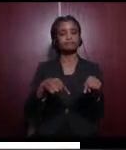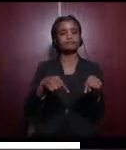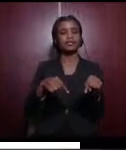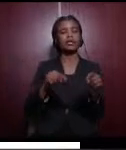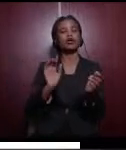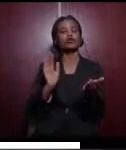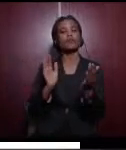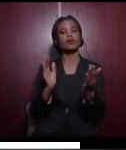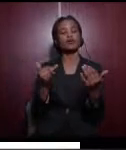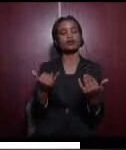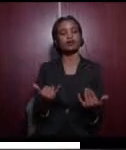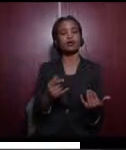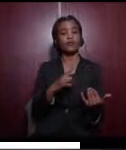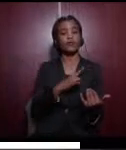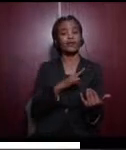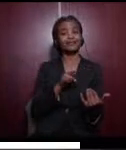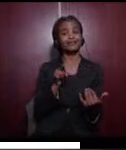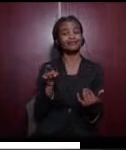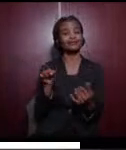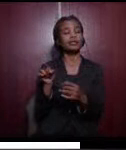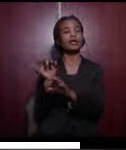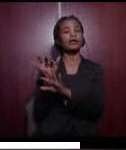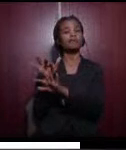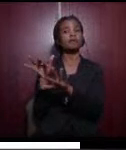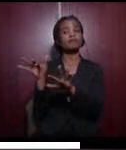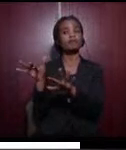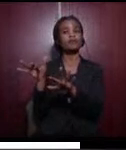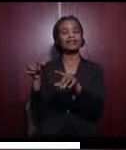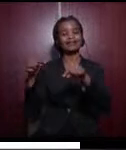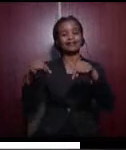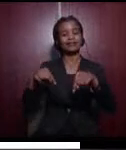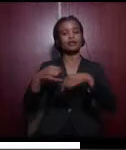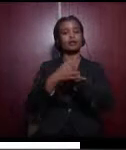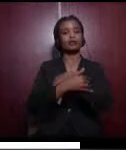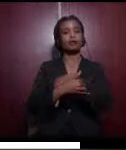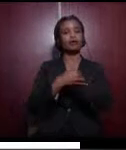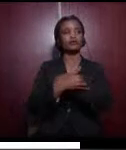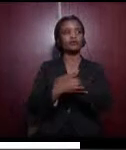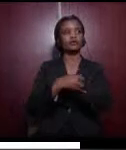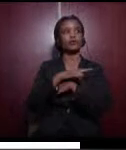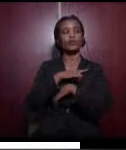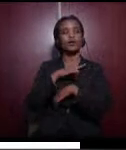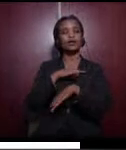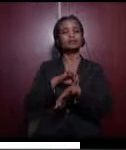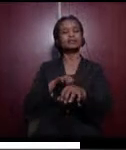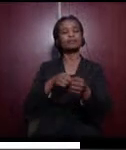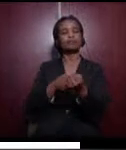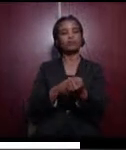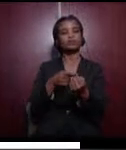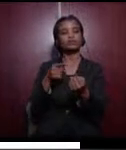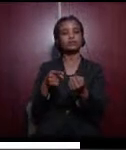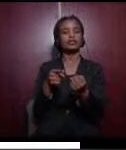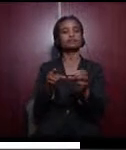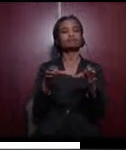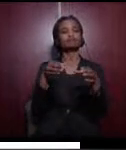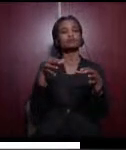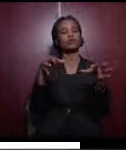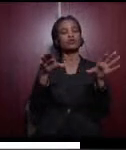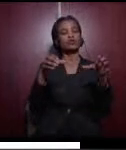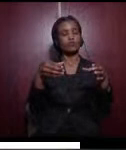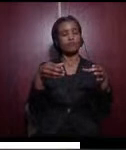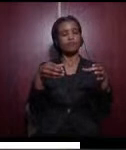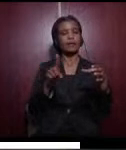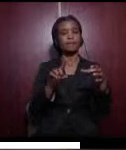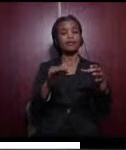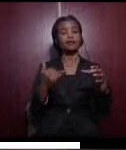the refugees were refugees in the country at that time who were supporting that particular regime. And then the Social Relief Fund is meant to provide